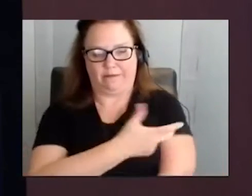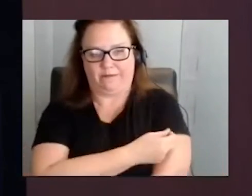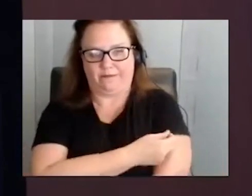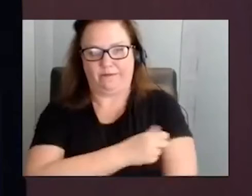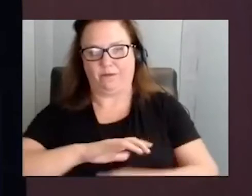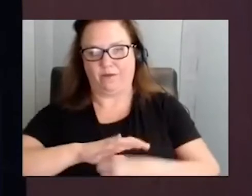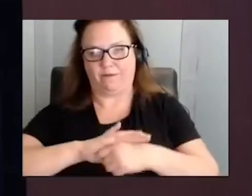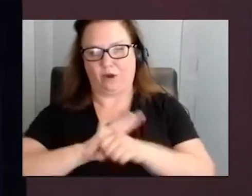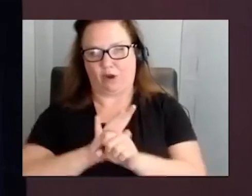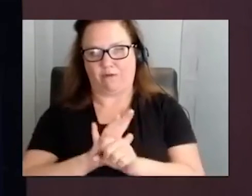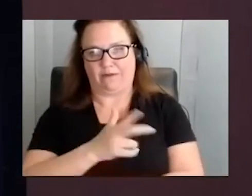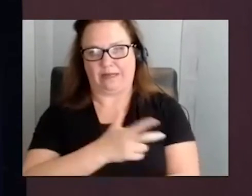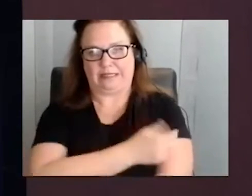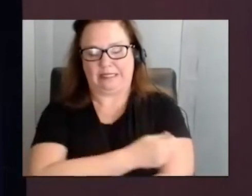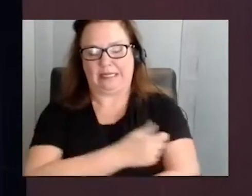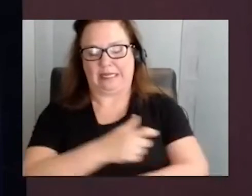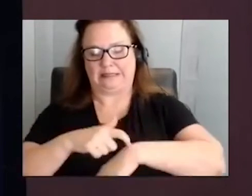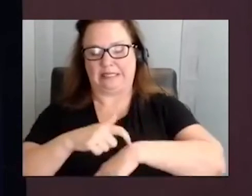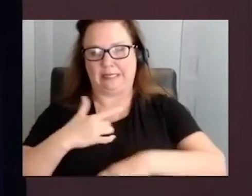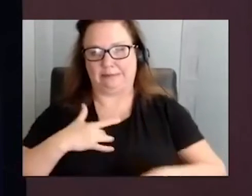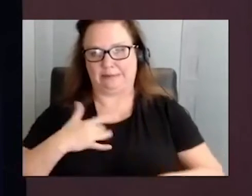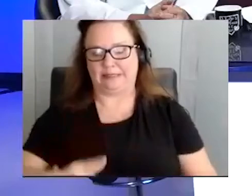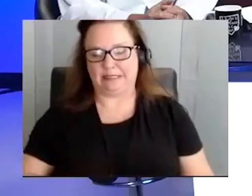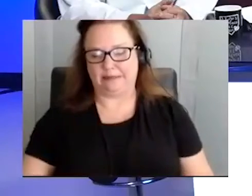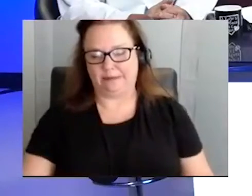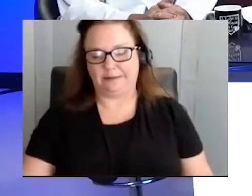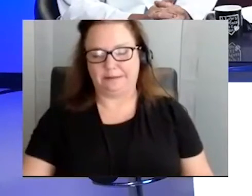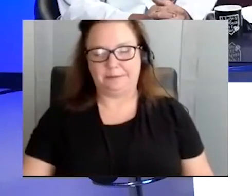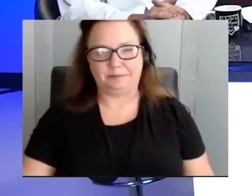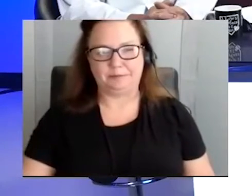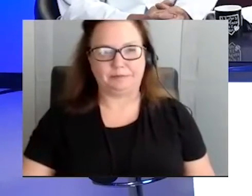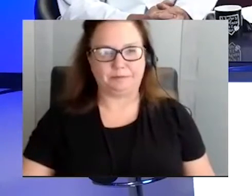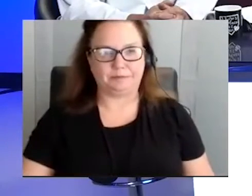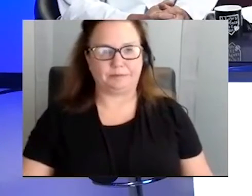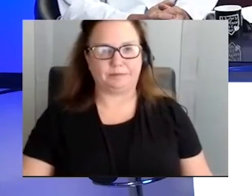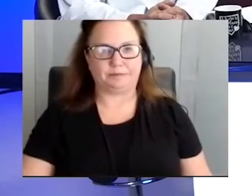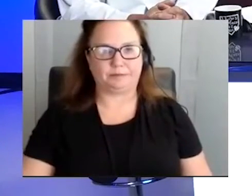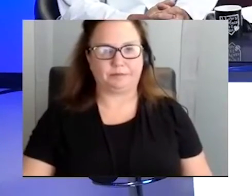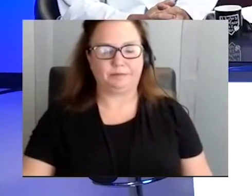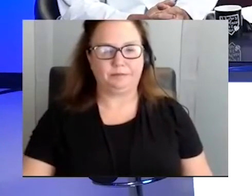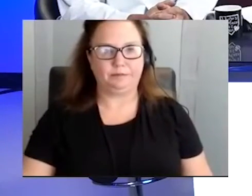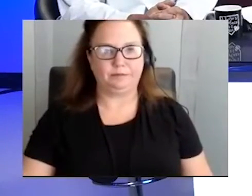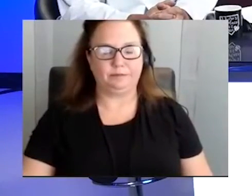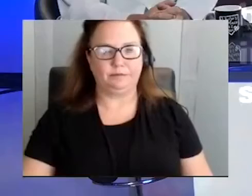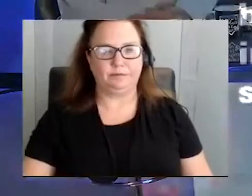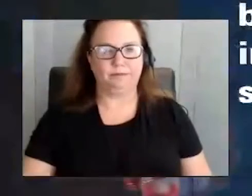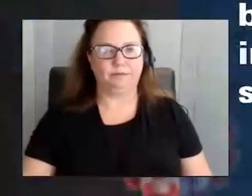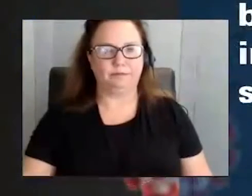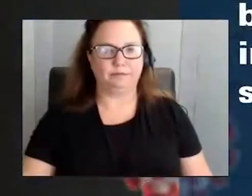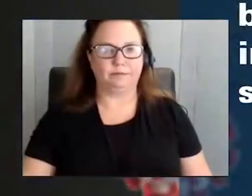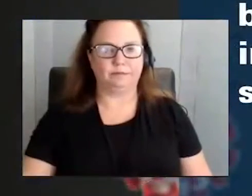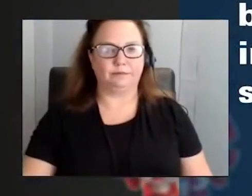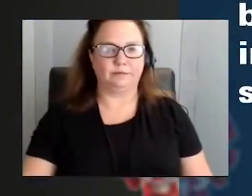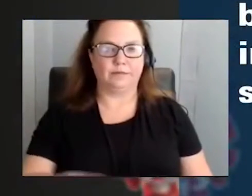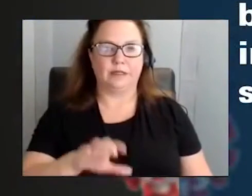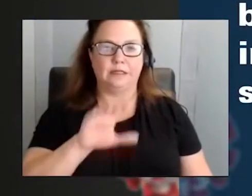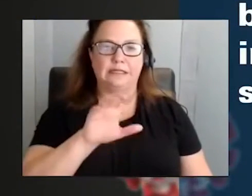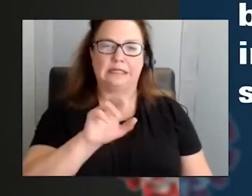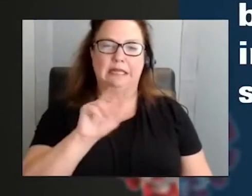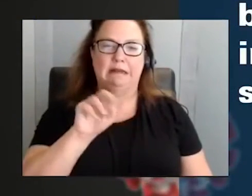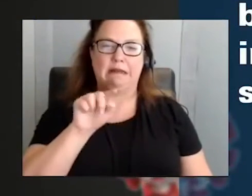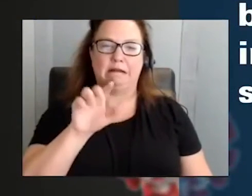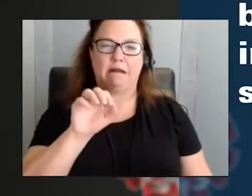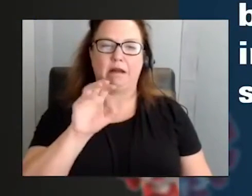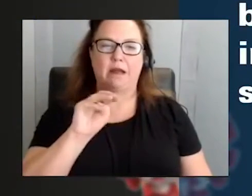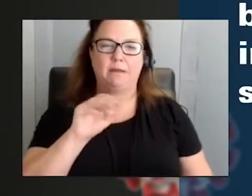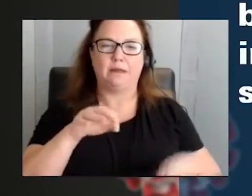time sensitive in regards to the treatments that they would recommend. Yep. Okay, I read a story on CNN.com that explored reasons for